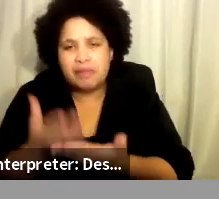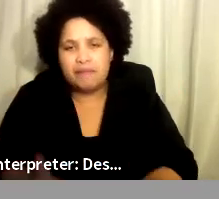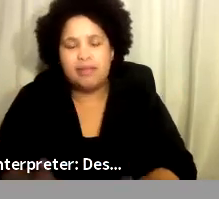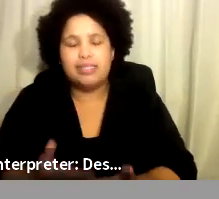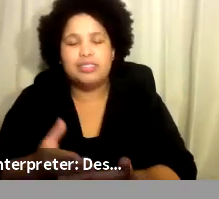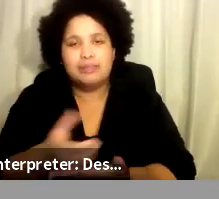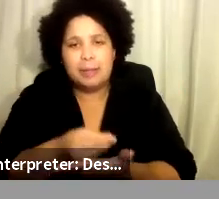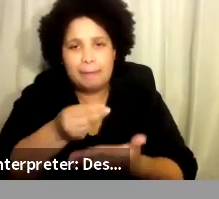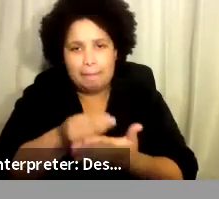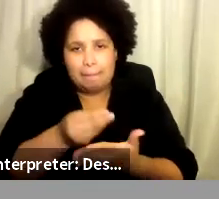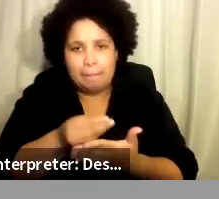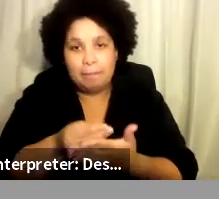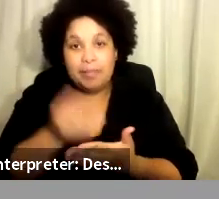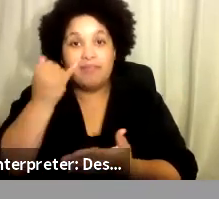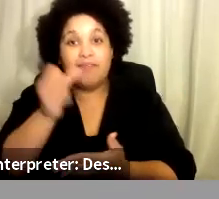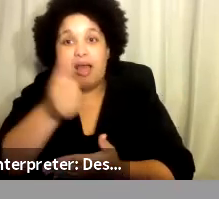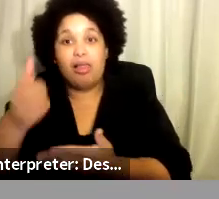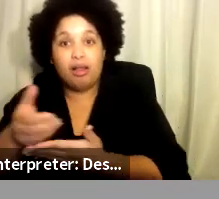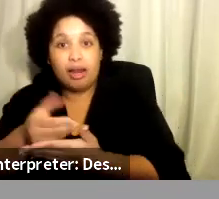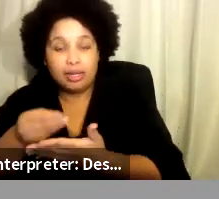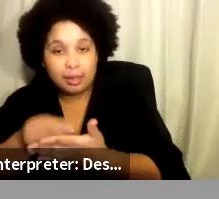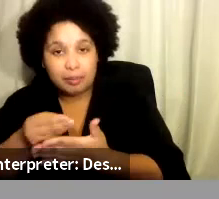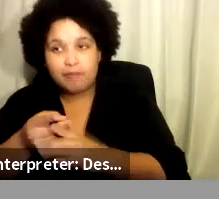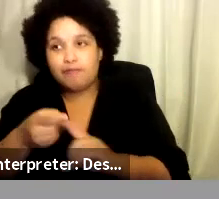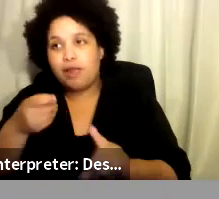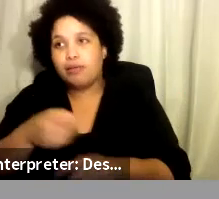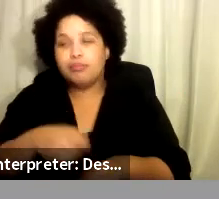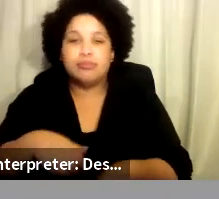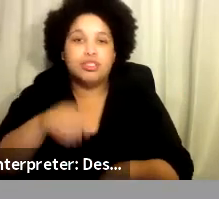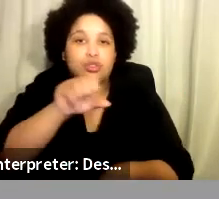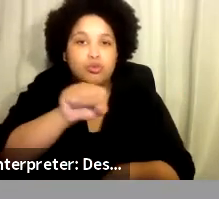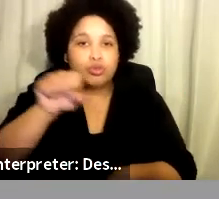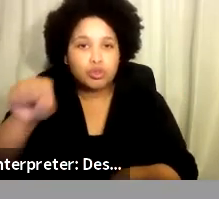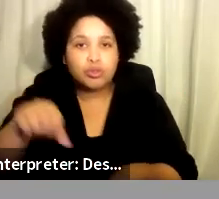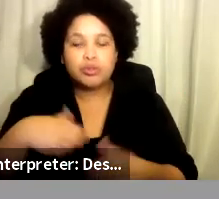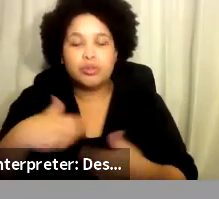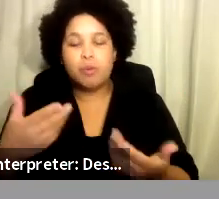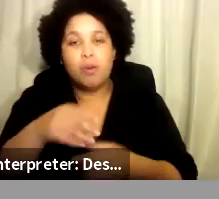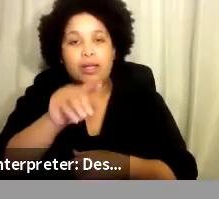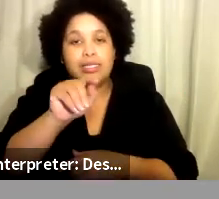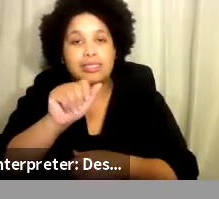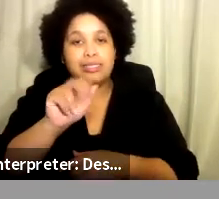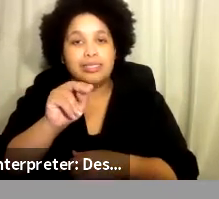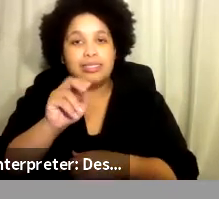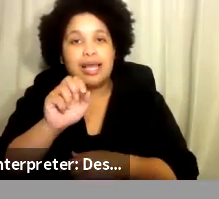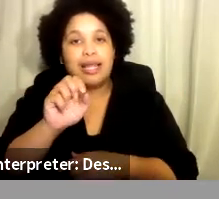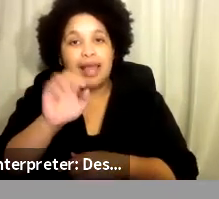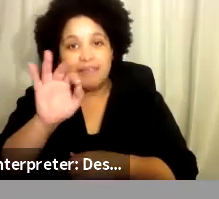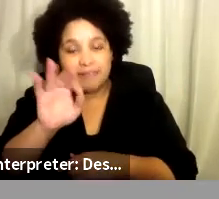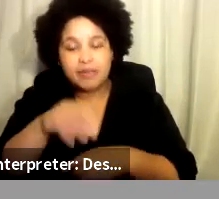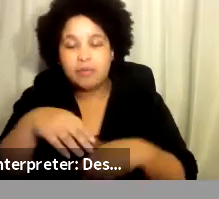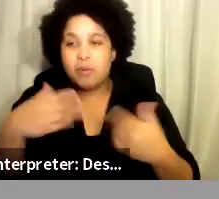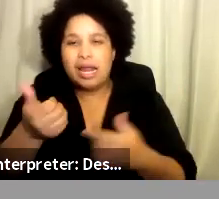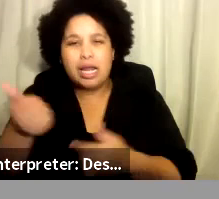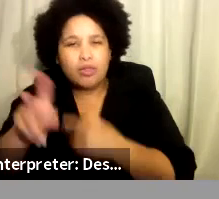if you have any other income from Social Security or TANF or any other welfare assistance, retirement, things